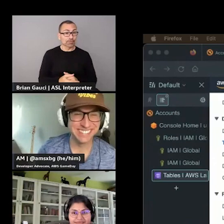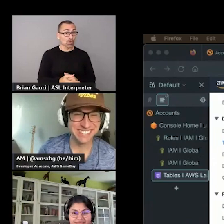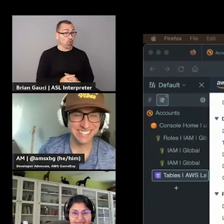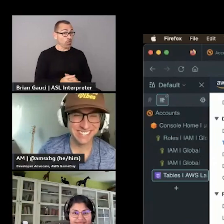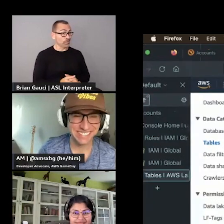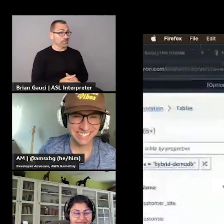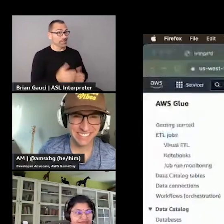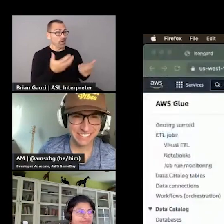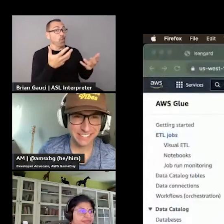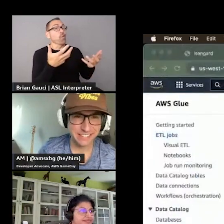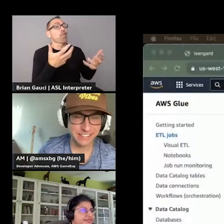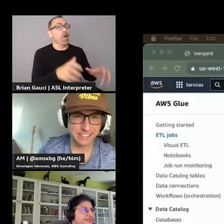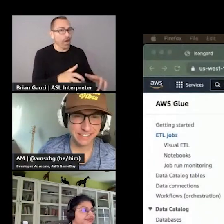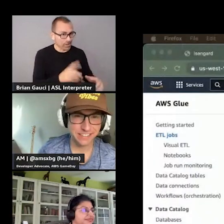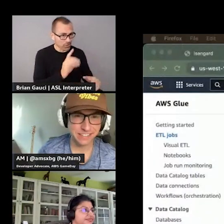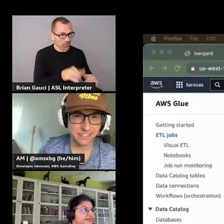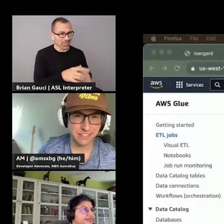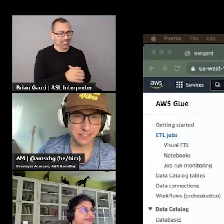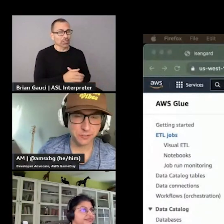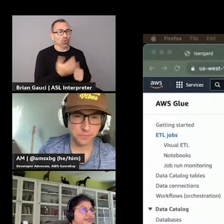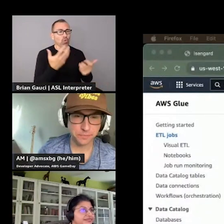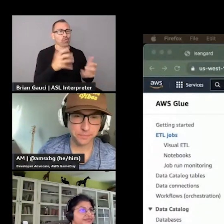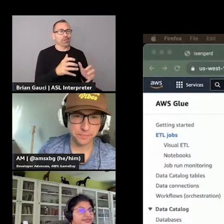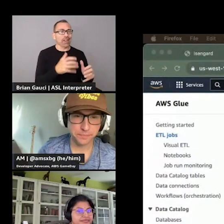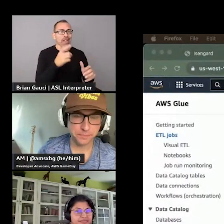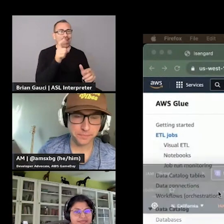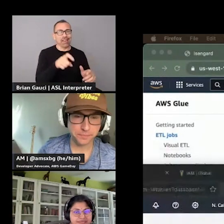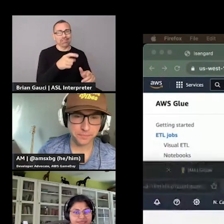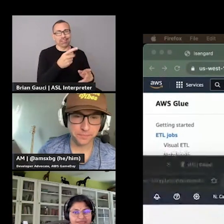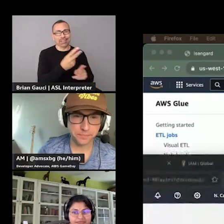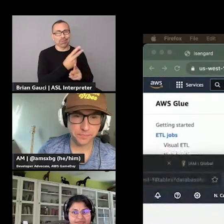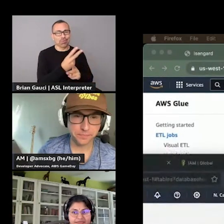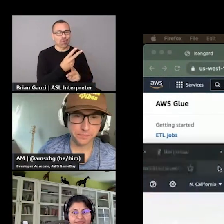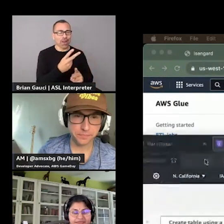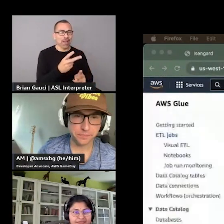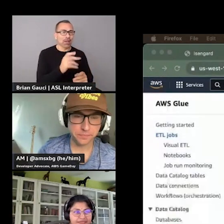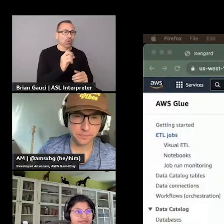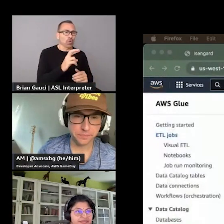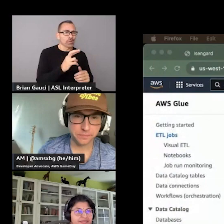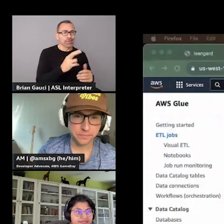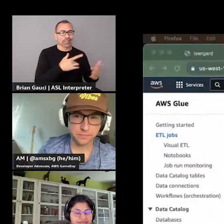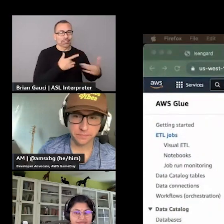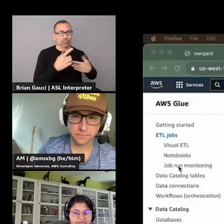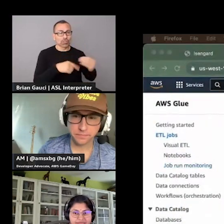on a regular basis. Or you wouldn't want to keep track of which, have to